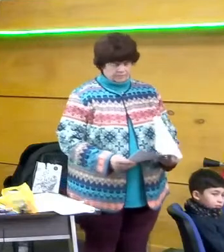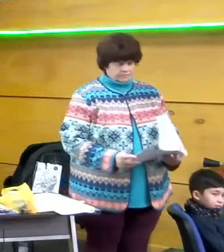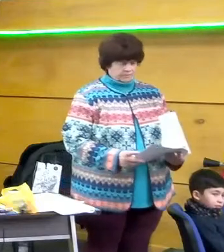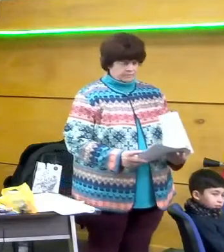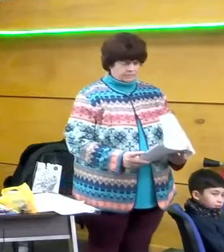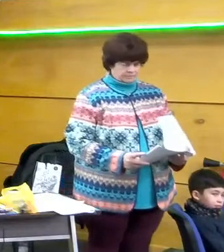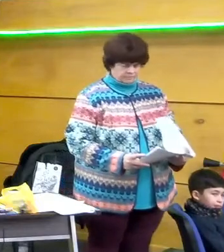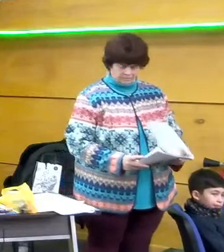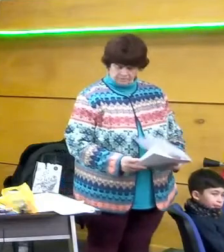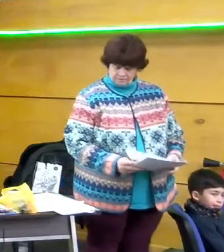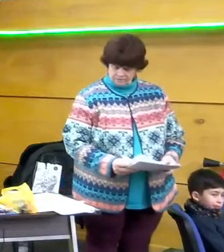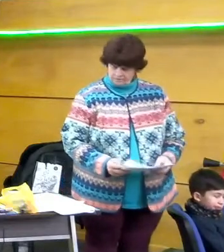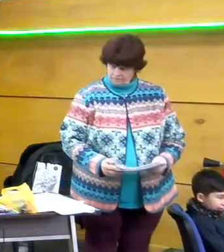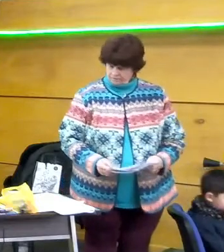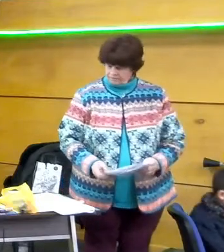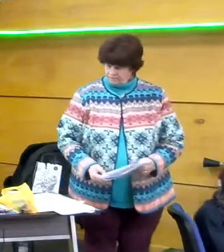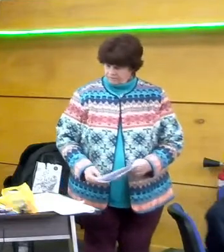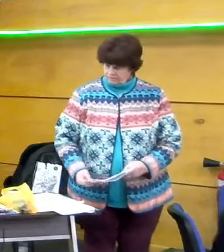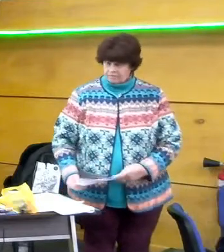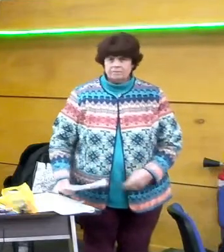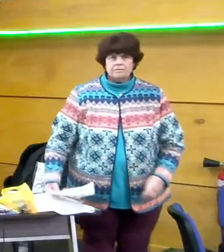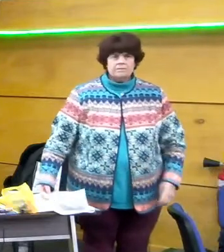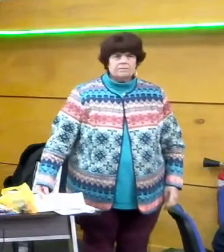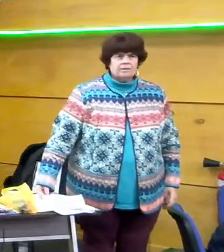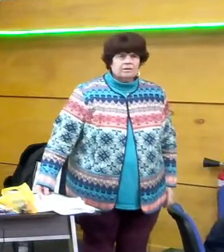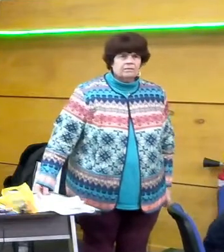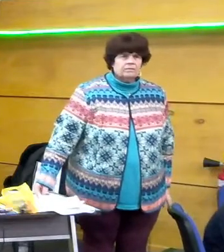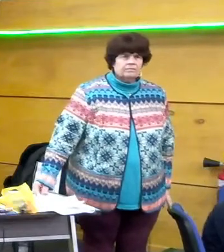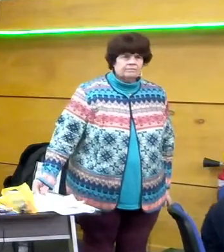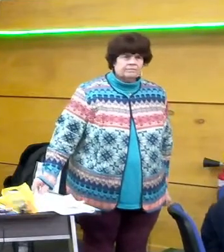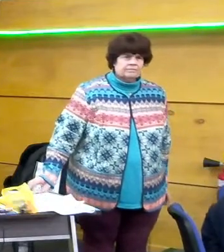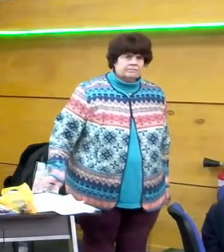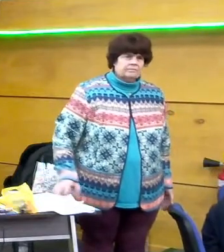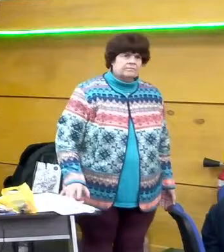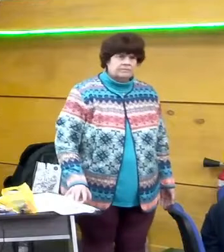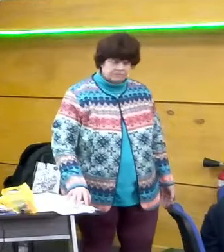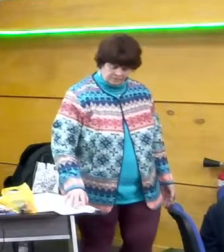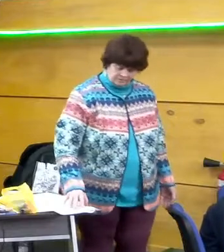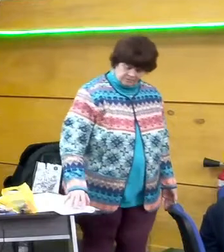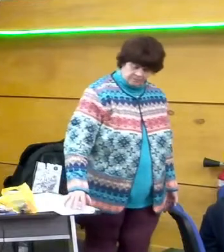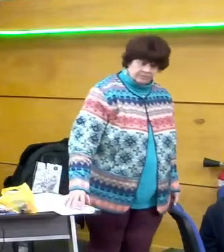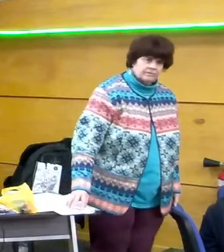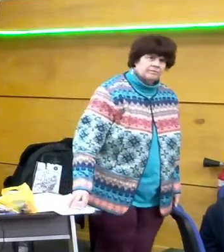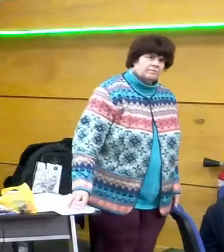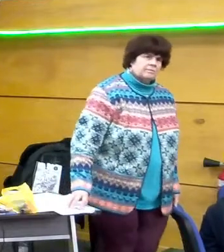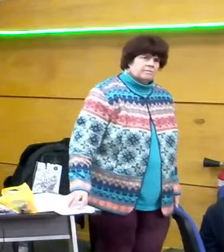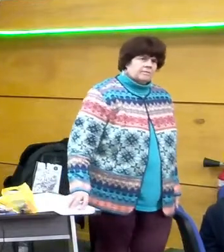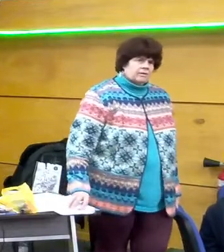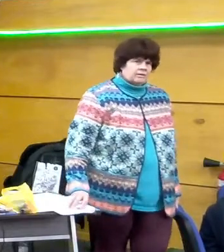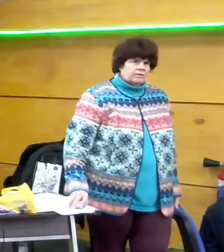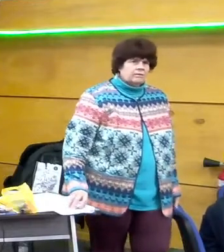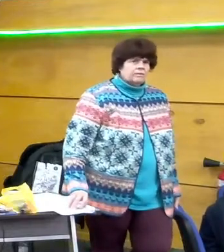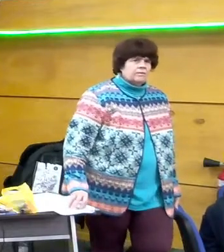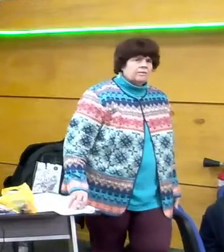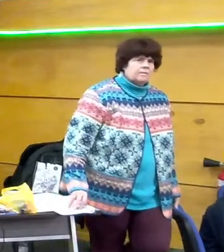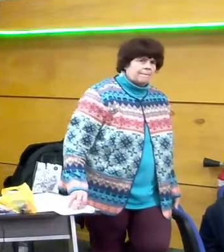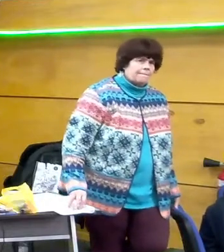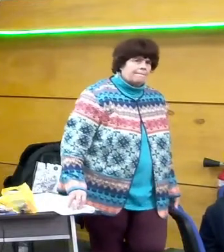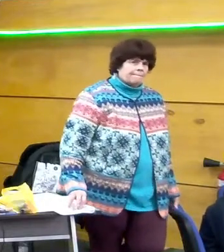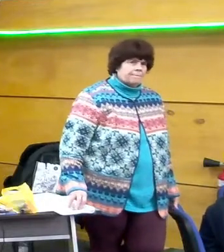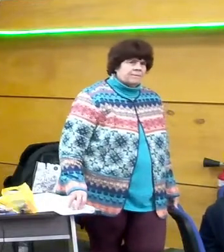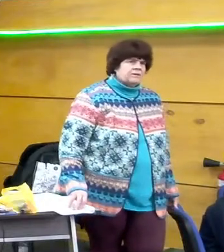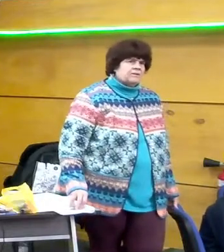3 different rural schools in Puerto Vallarta. And I work with young learners at the moment.